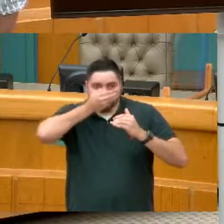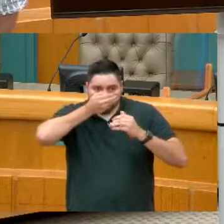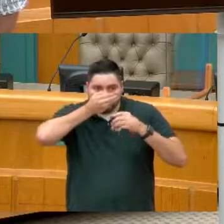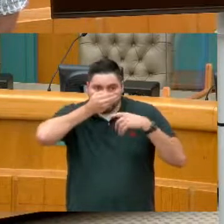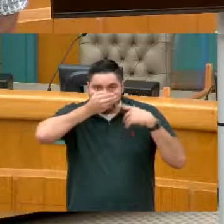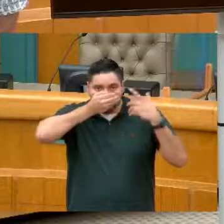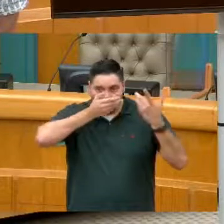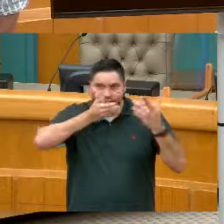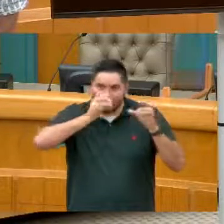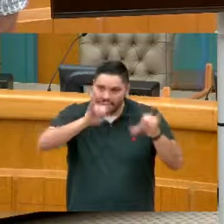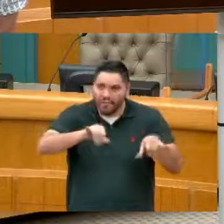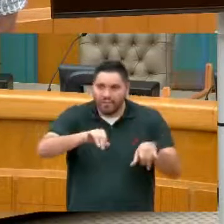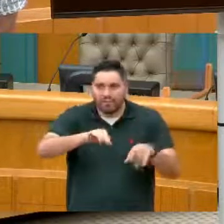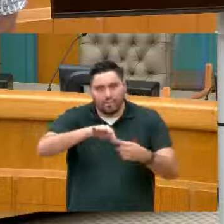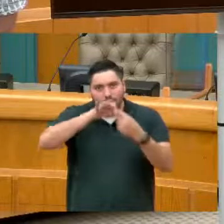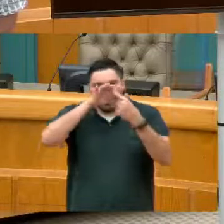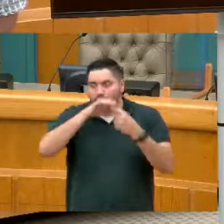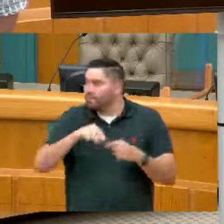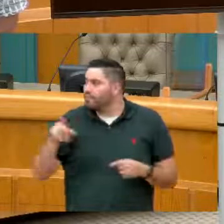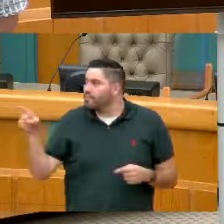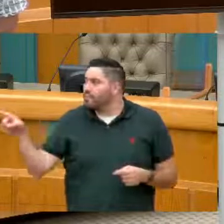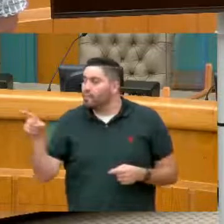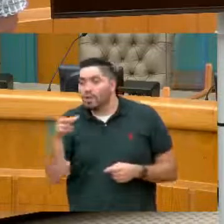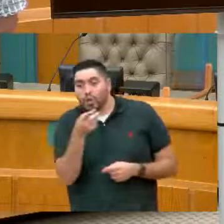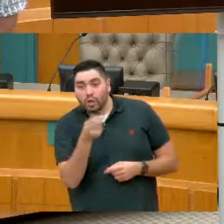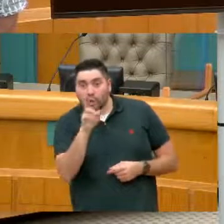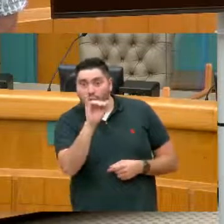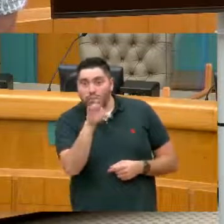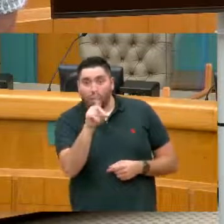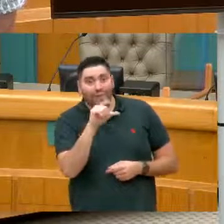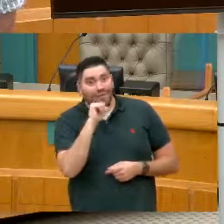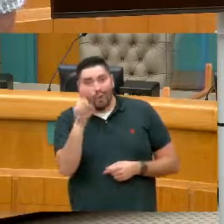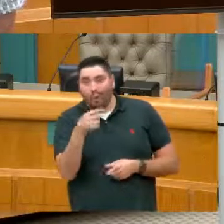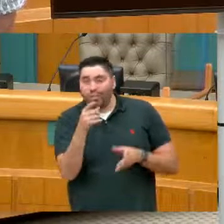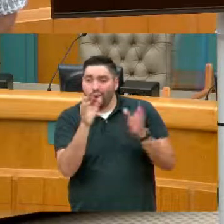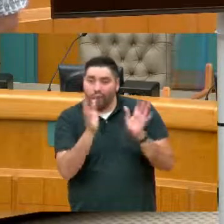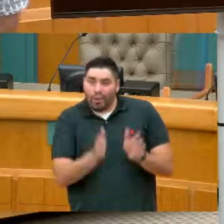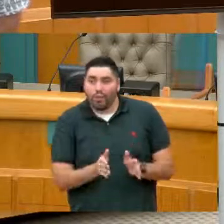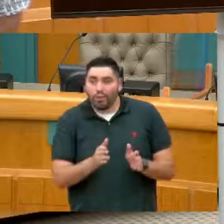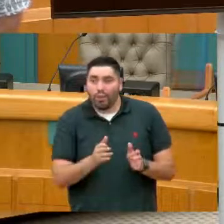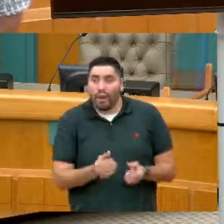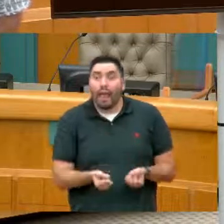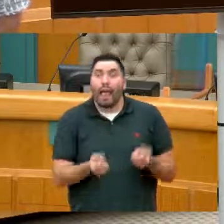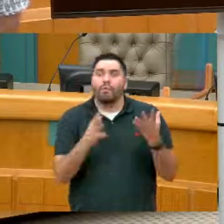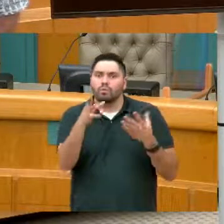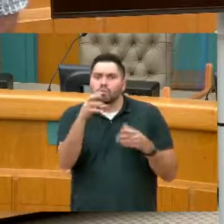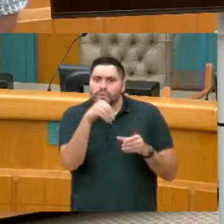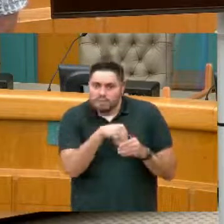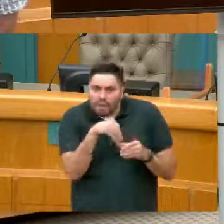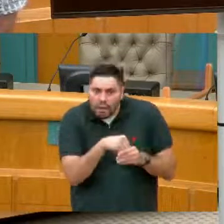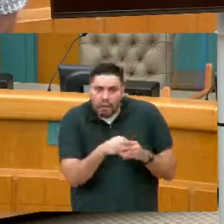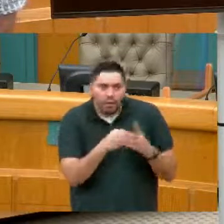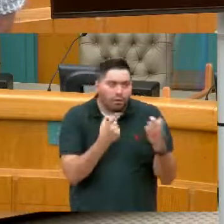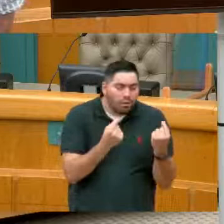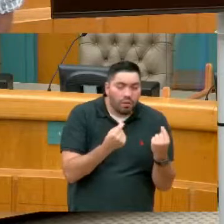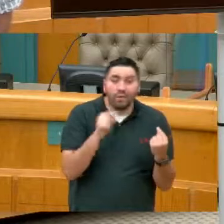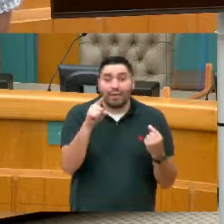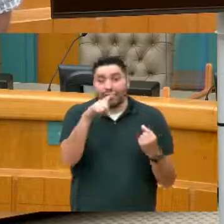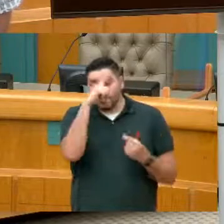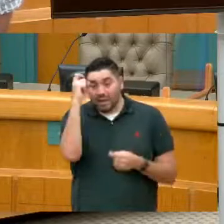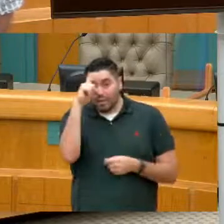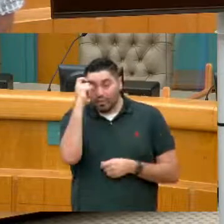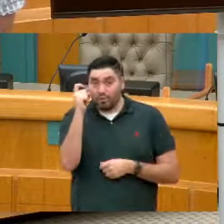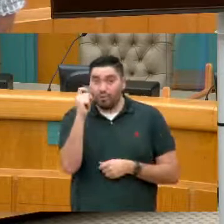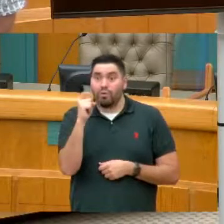and it's just that you get to be in a hurry. And so just reminding people to keep those masks and covering your nose